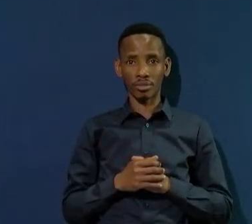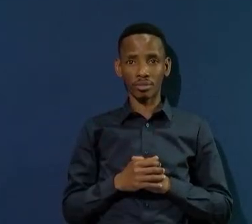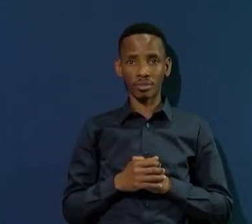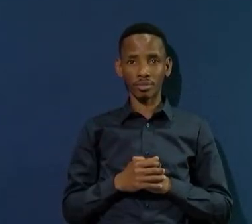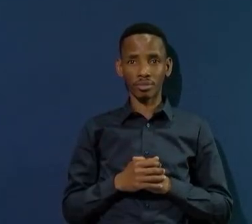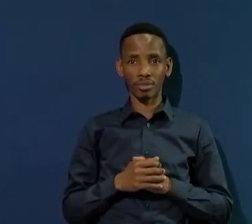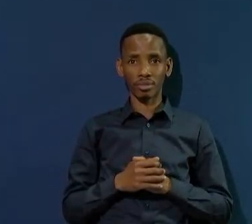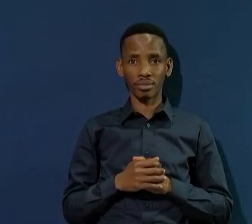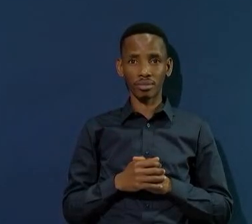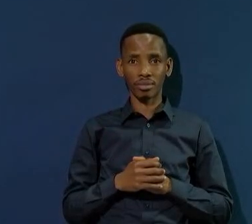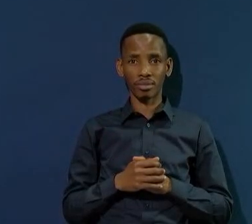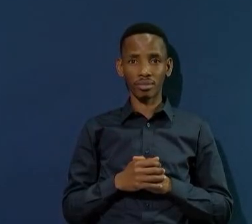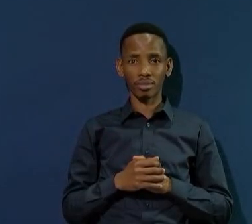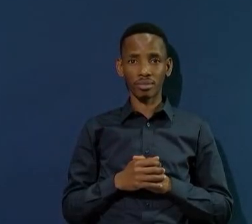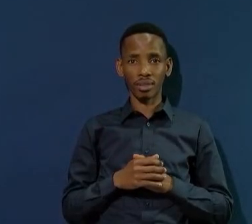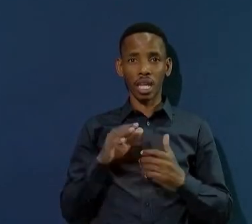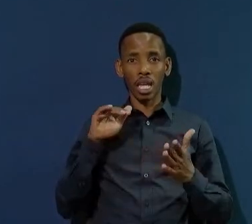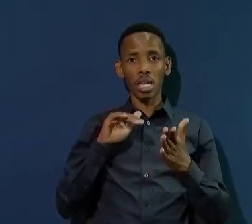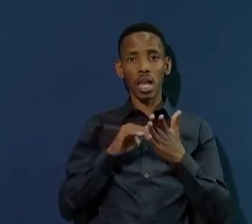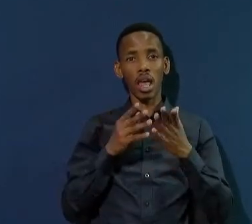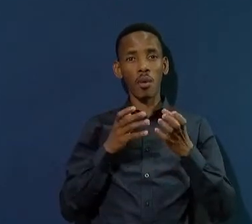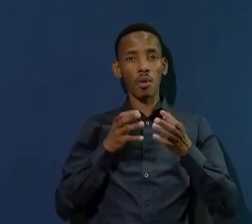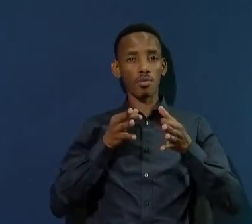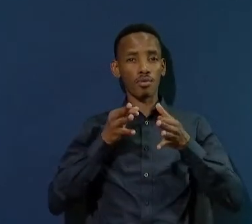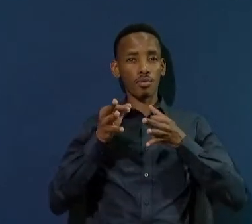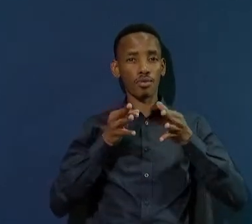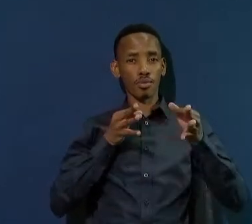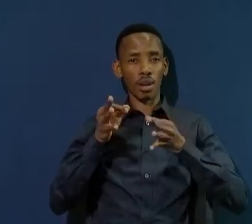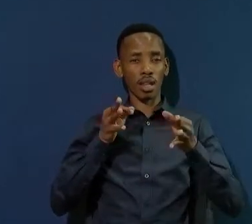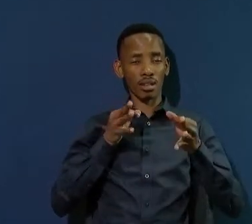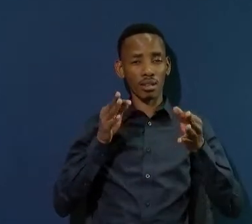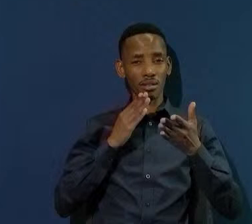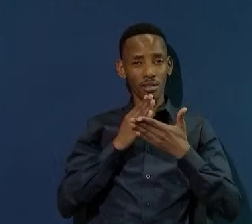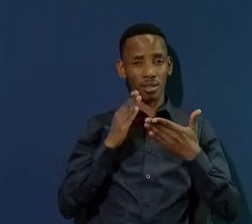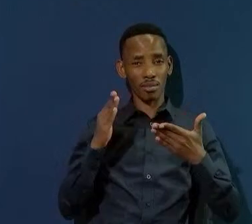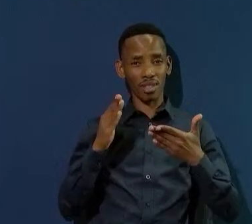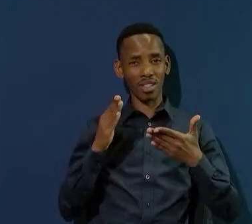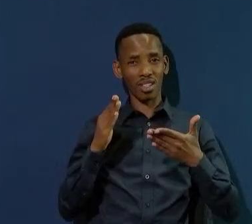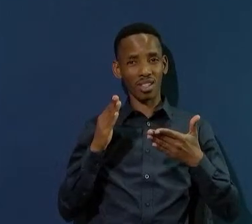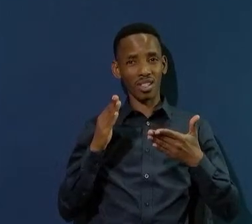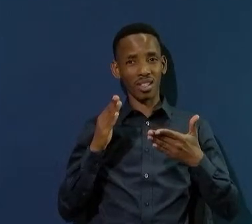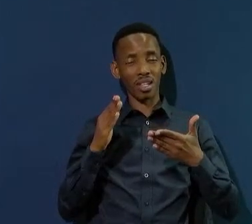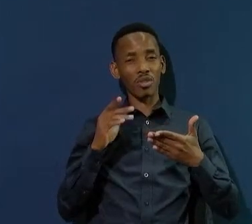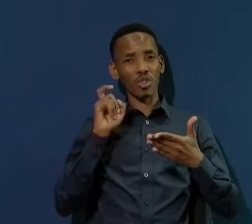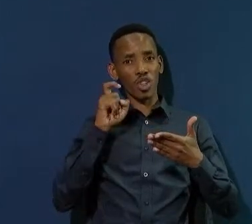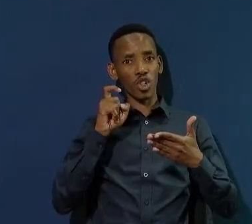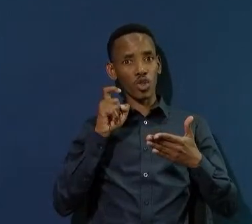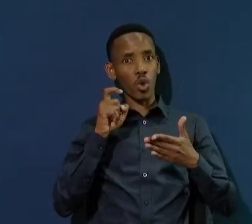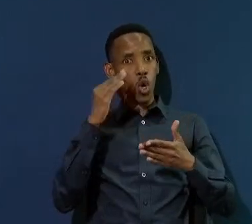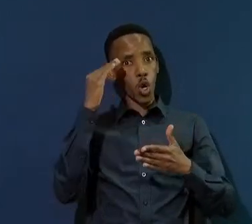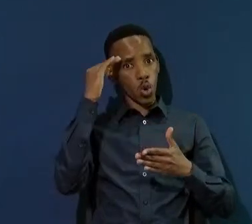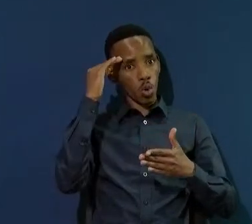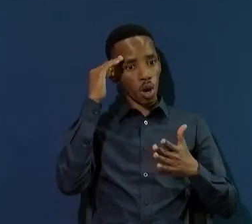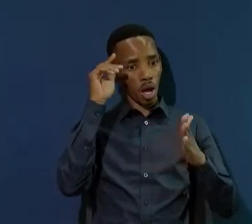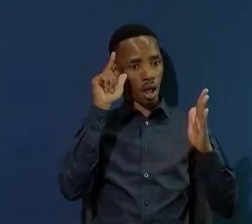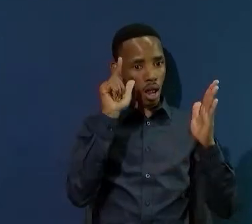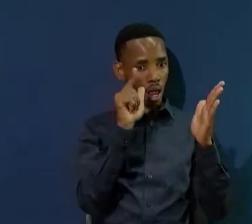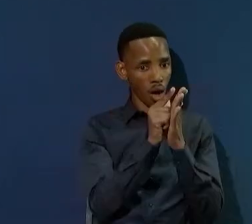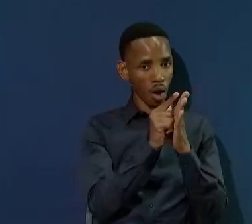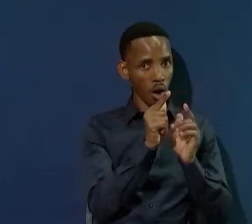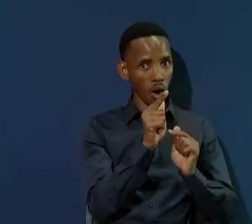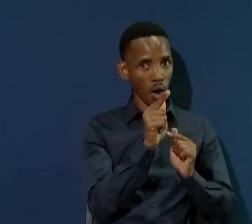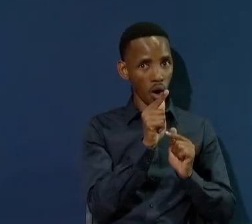we have to. I would like to say we have to draw a distinction between what the law says and what the